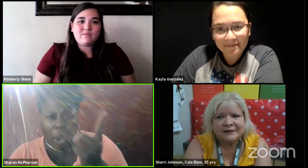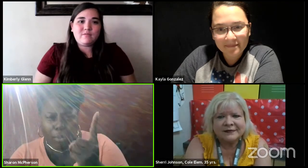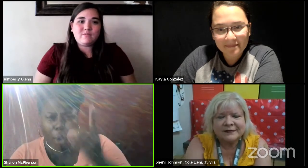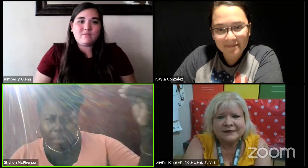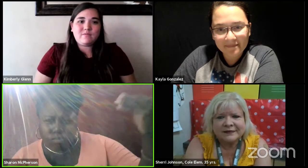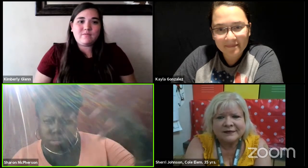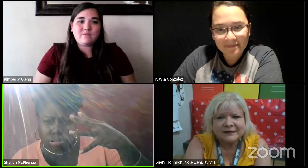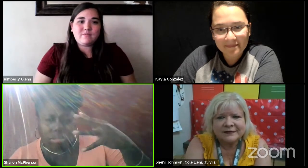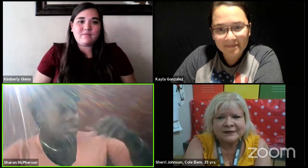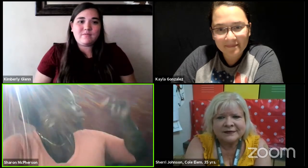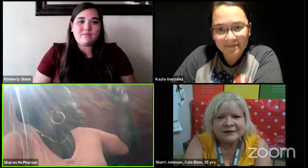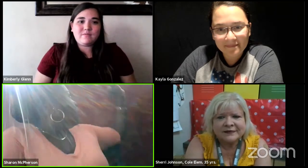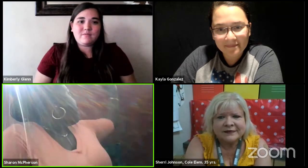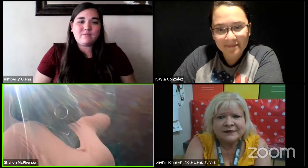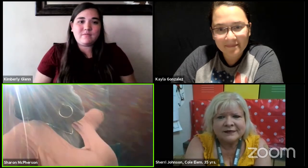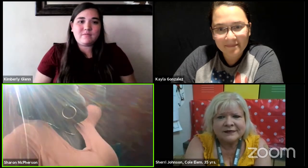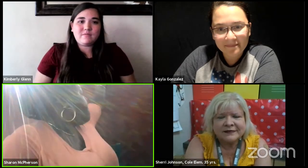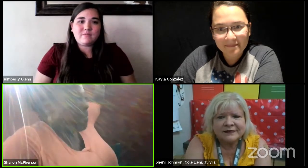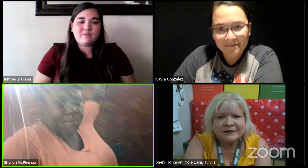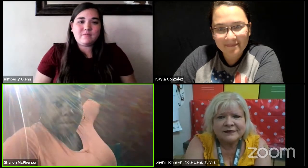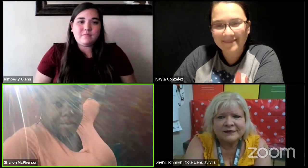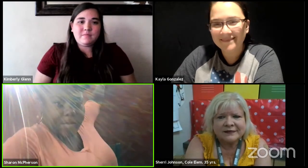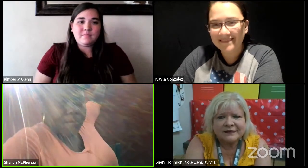Hold on a moment.